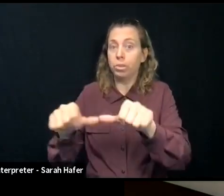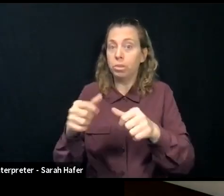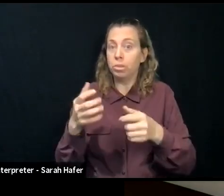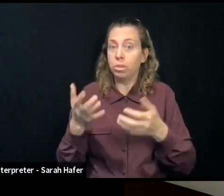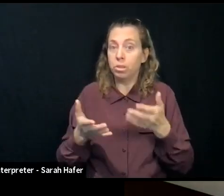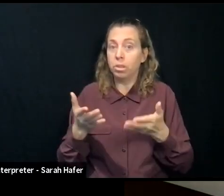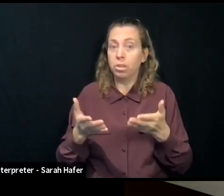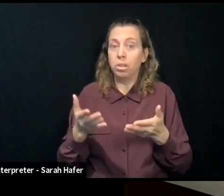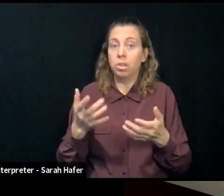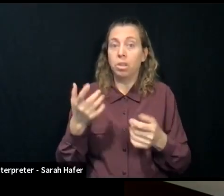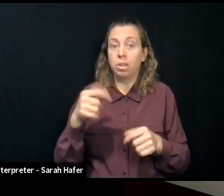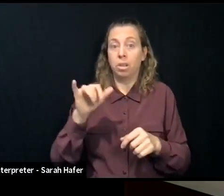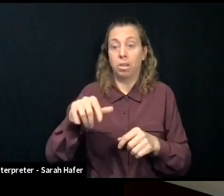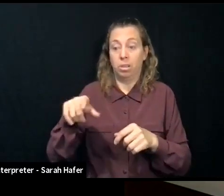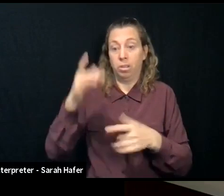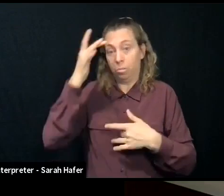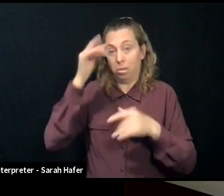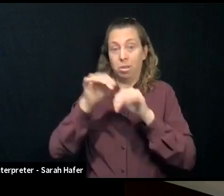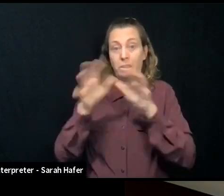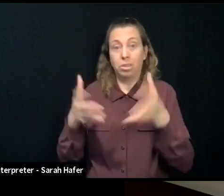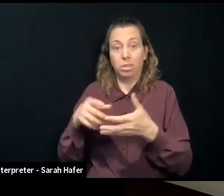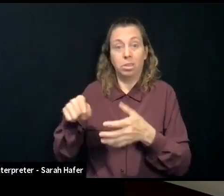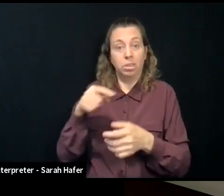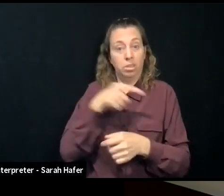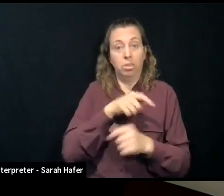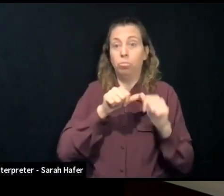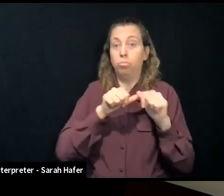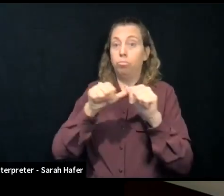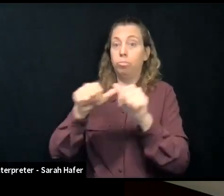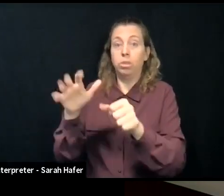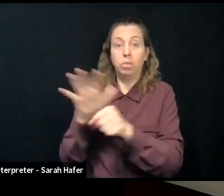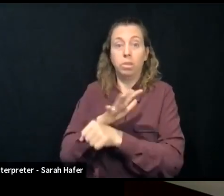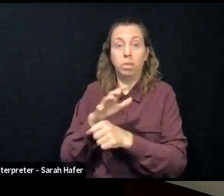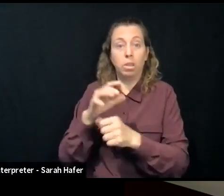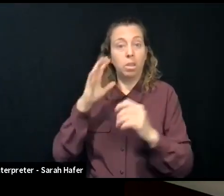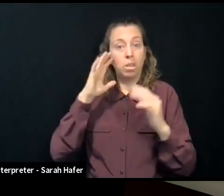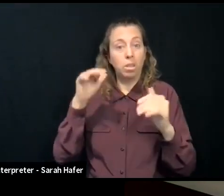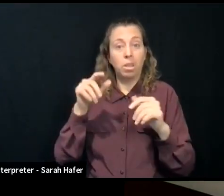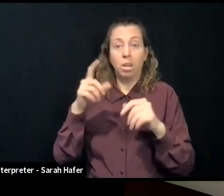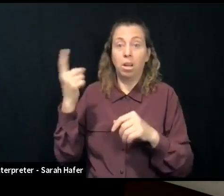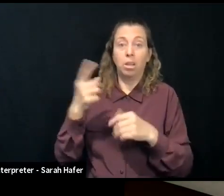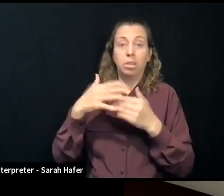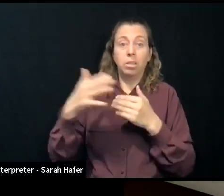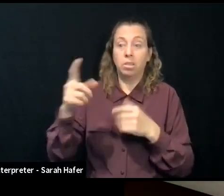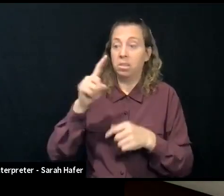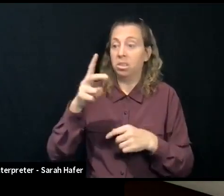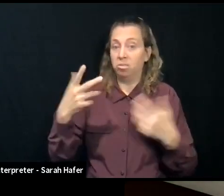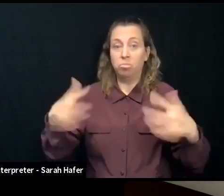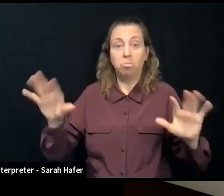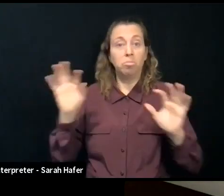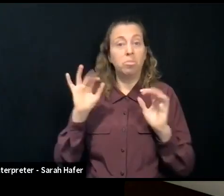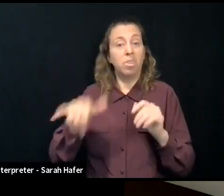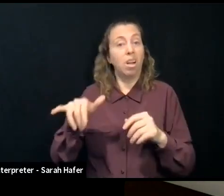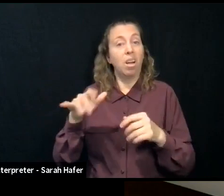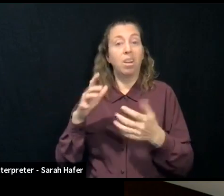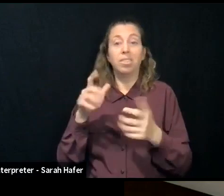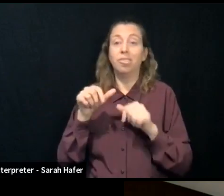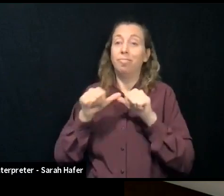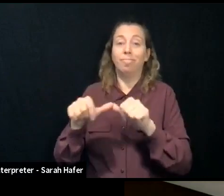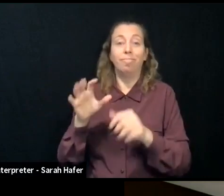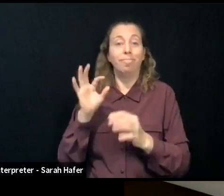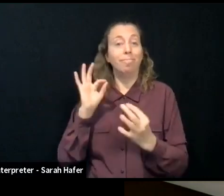would be our hope, particularly if we can drive transmission down. If a vaccine